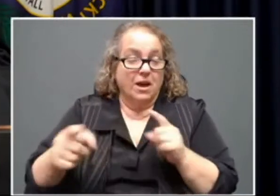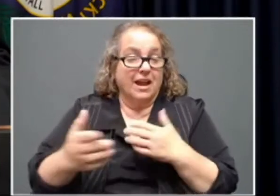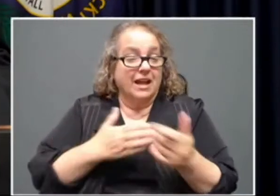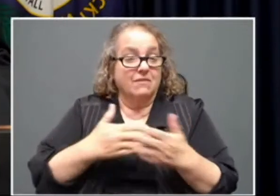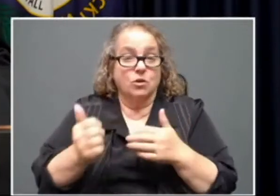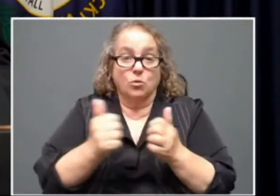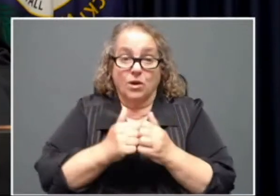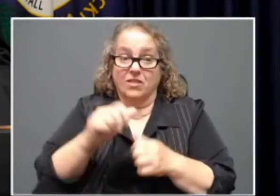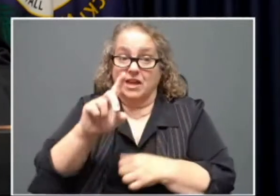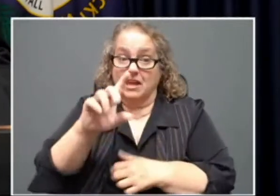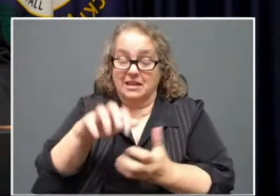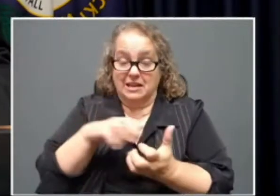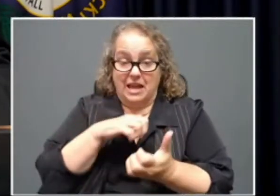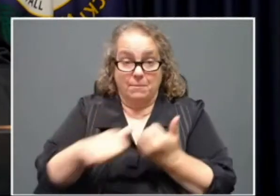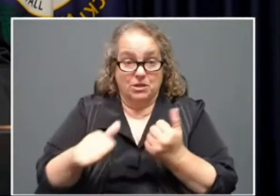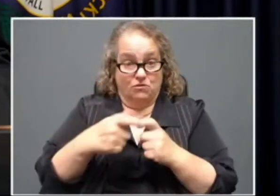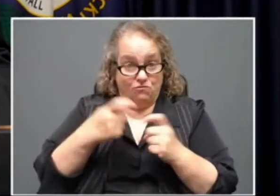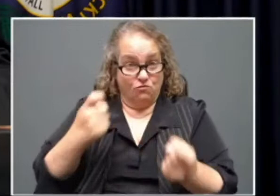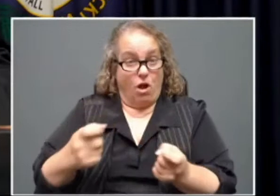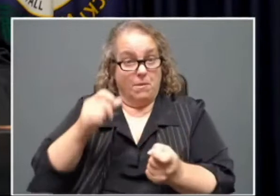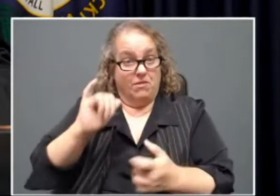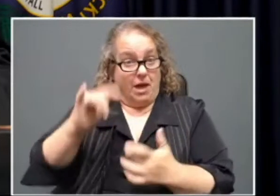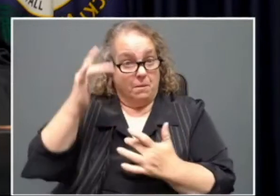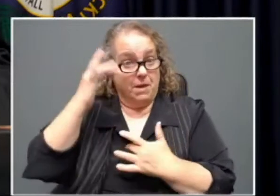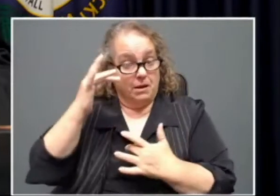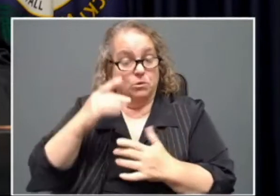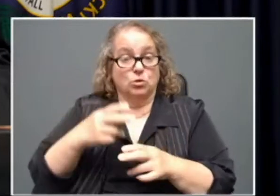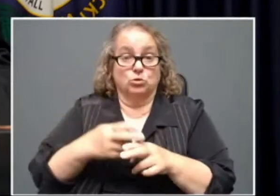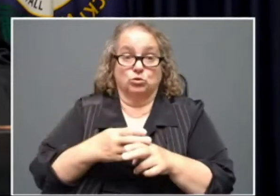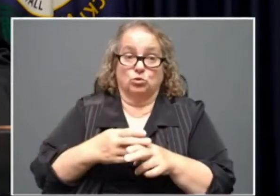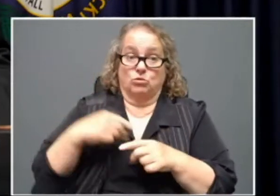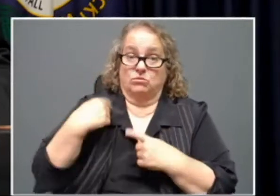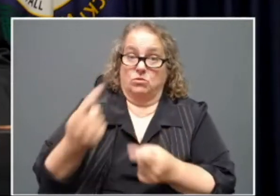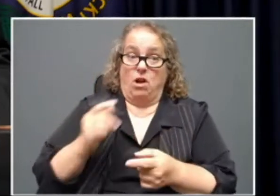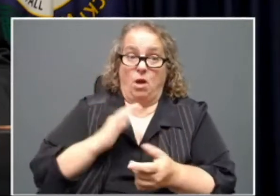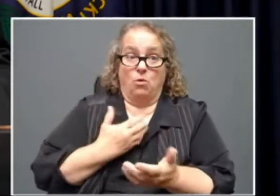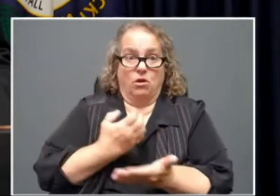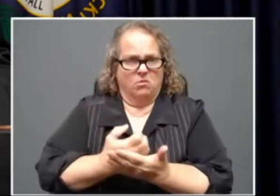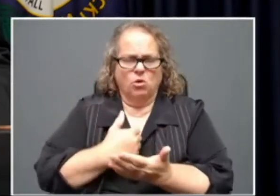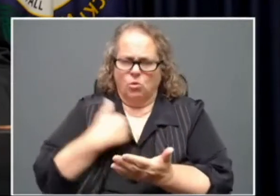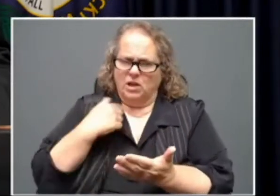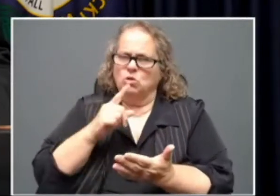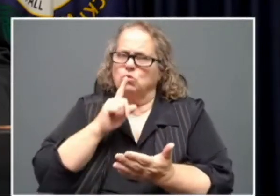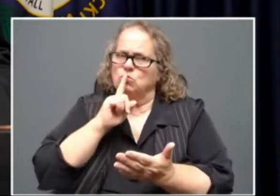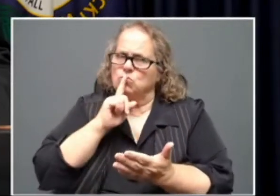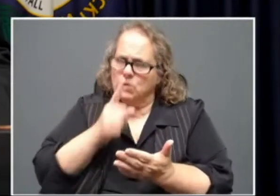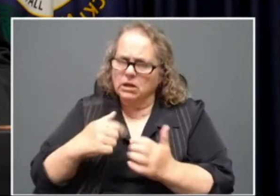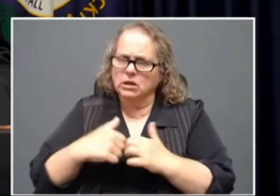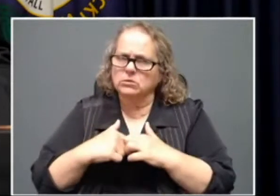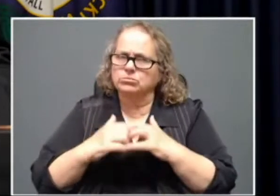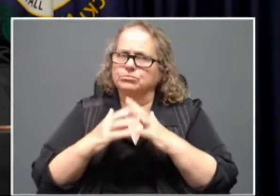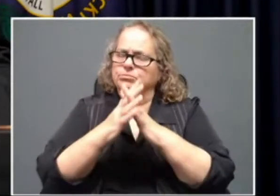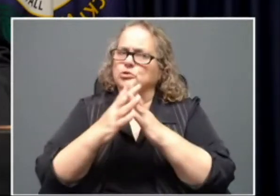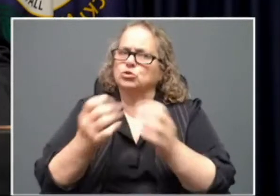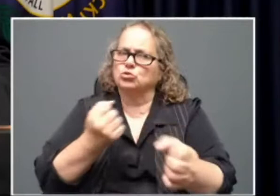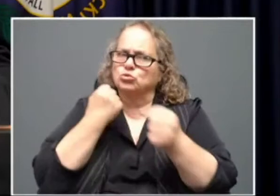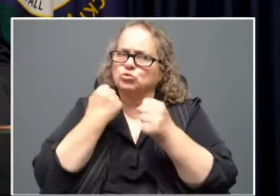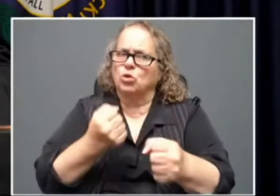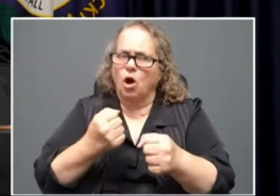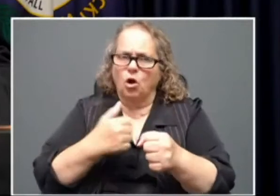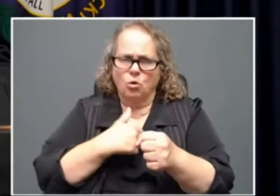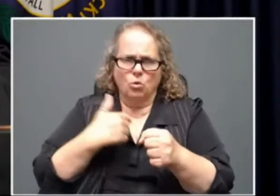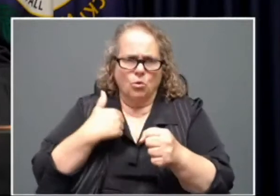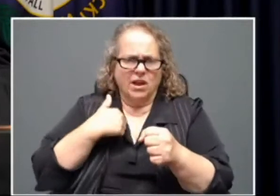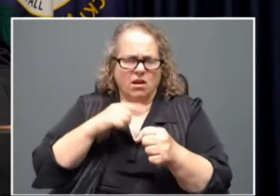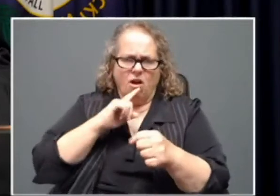the pandemic, short term to our economy, we are emerging strong. And we are poised for more growth over a shorter period